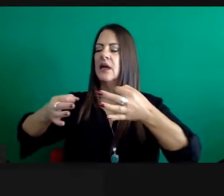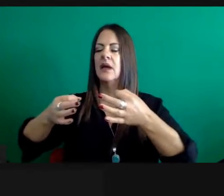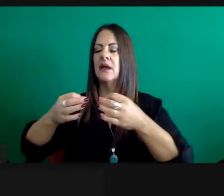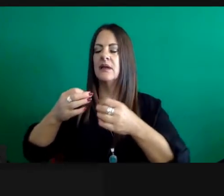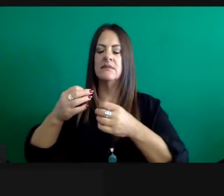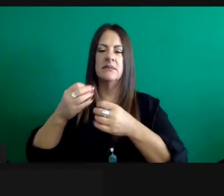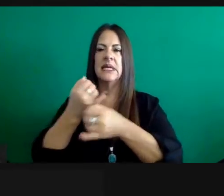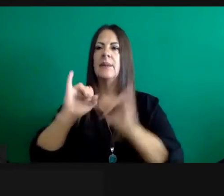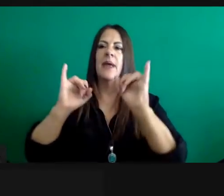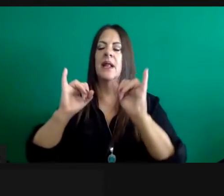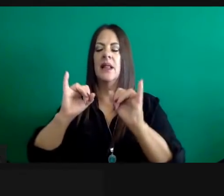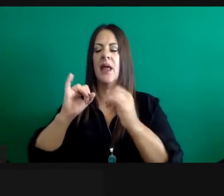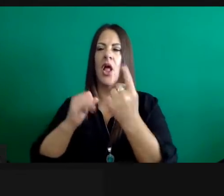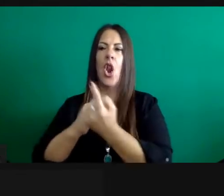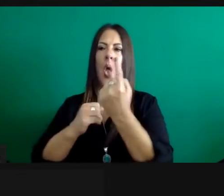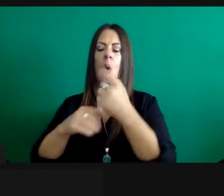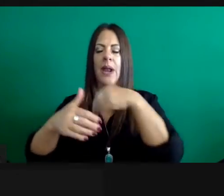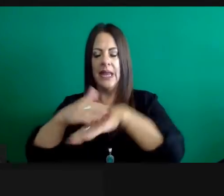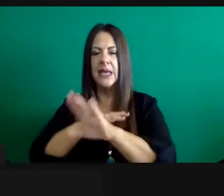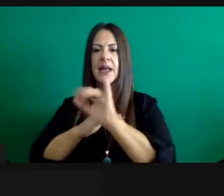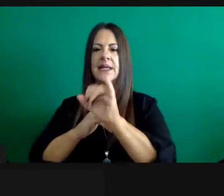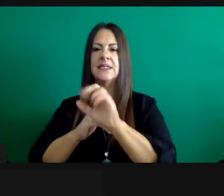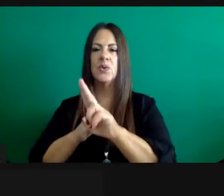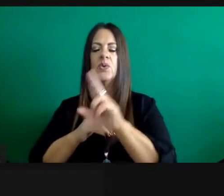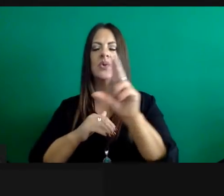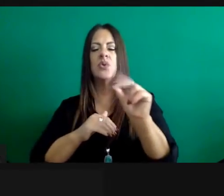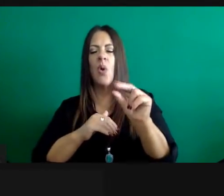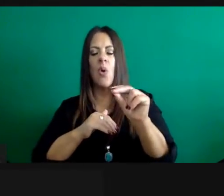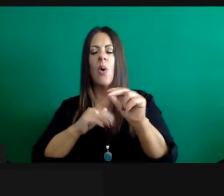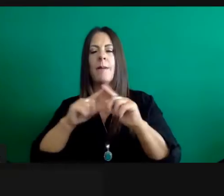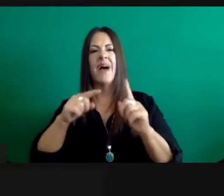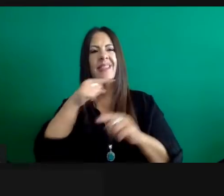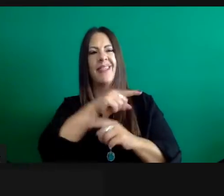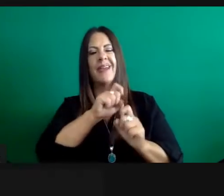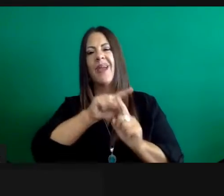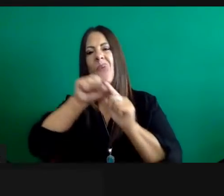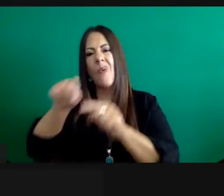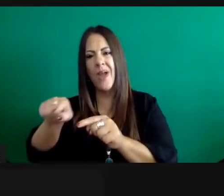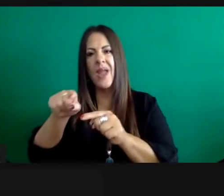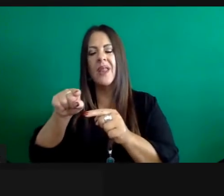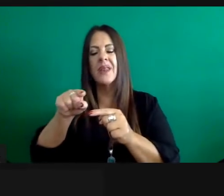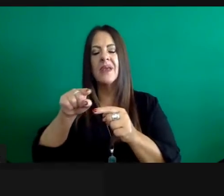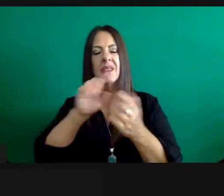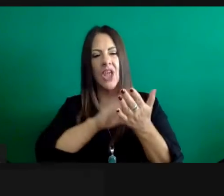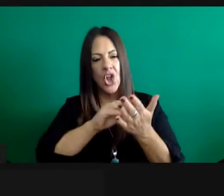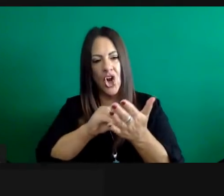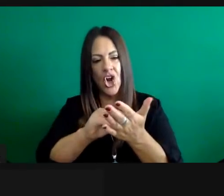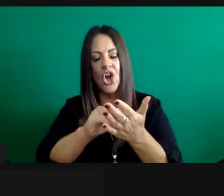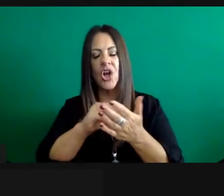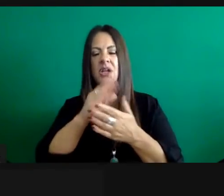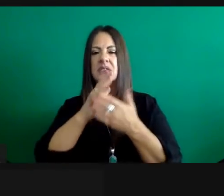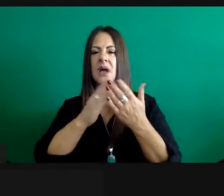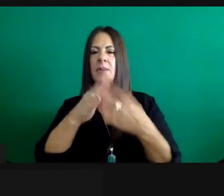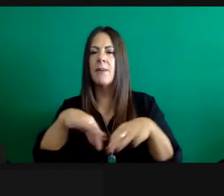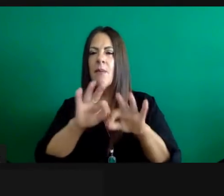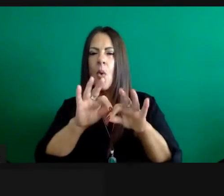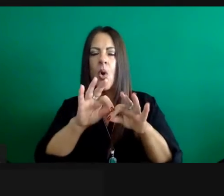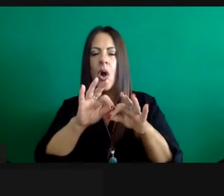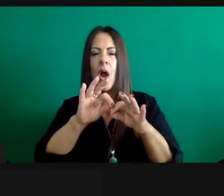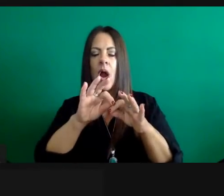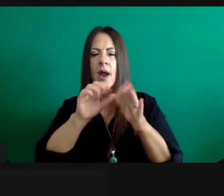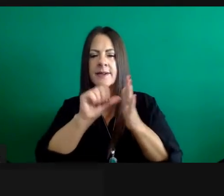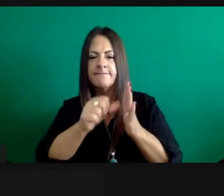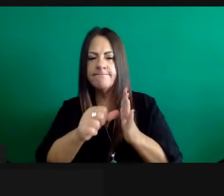in an intensive care setting, but hopefully gives just a few lessons, maybe some refreshers, so